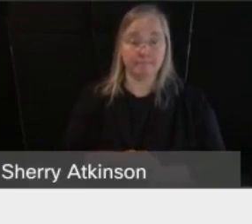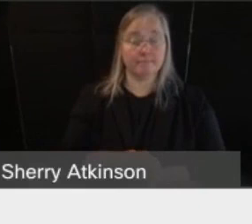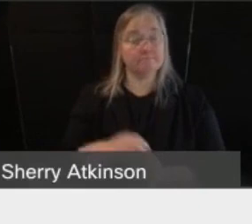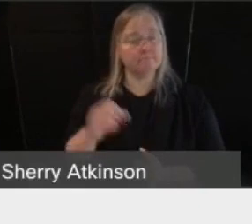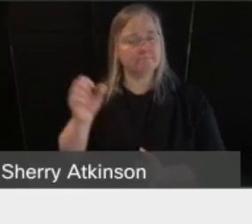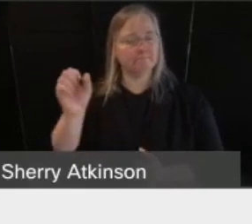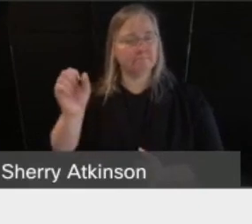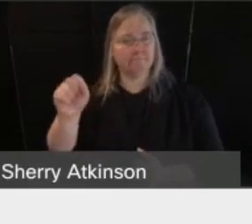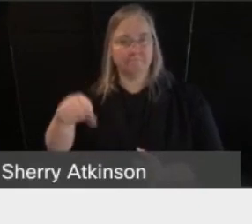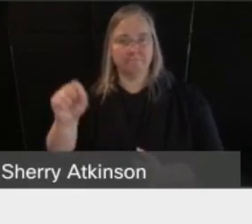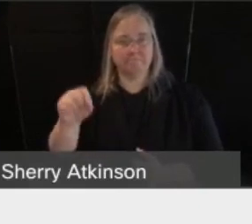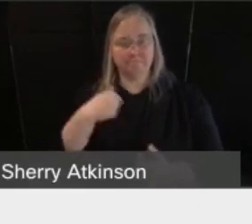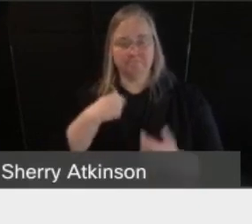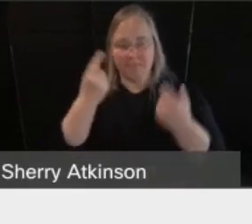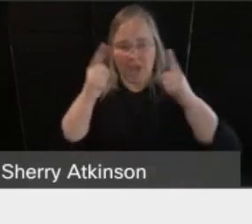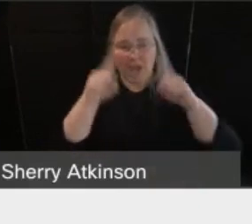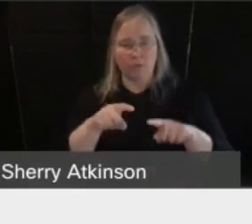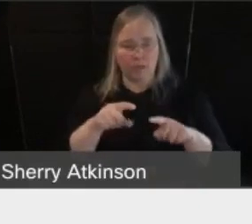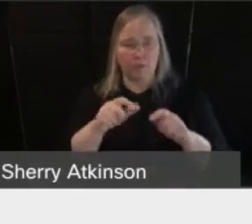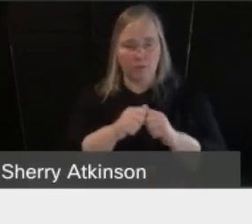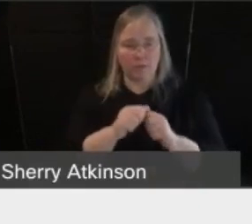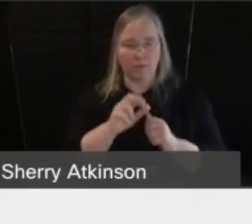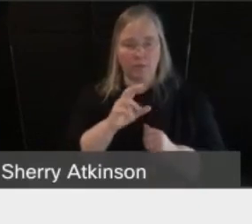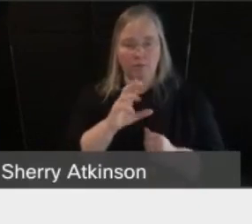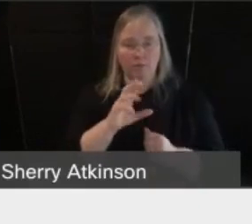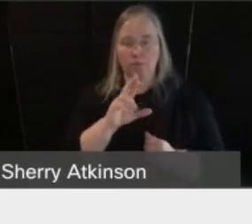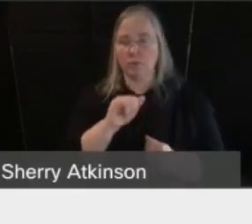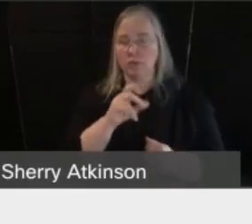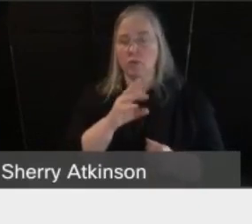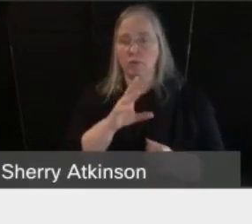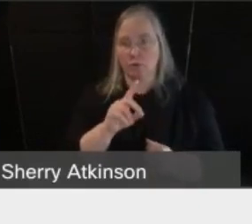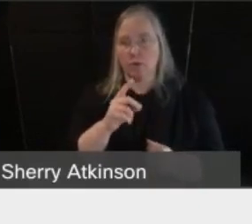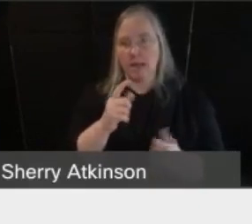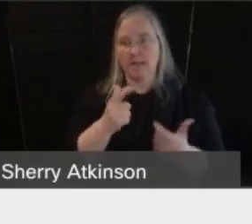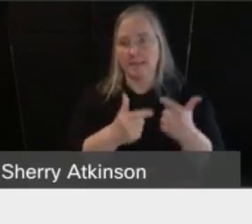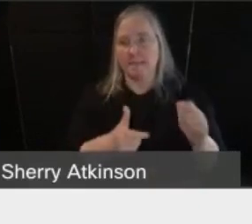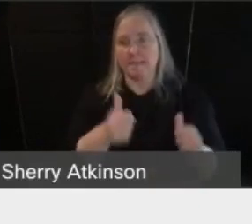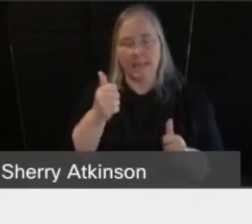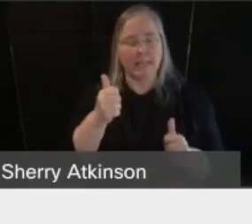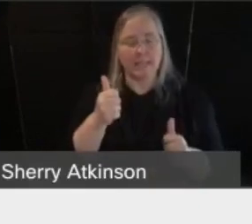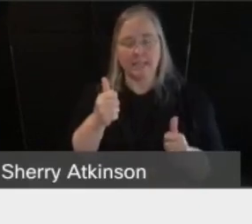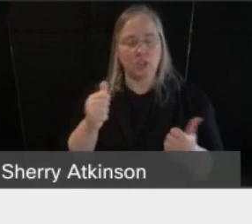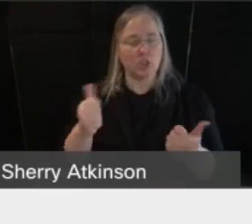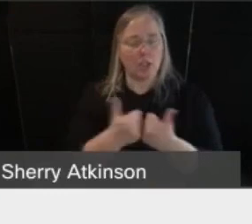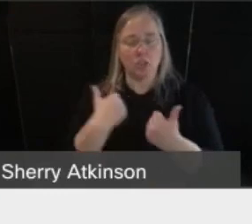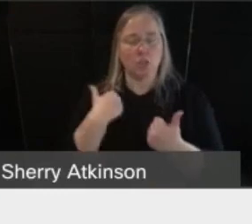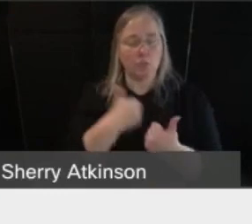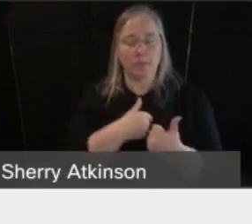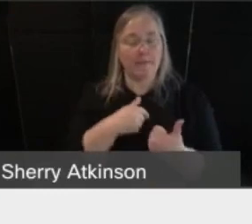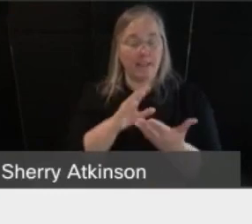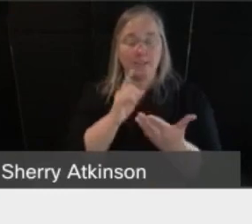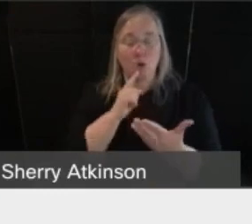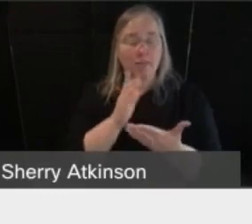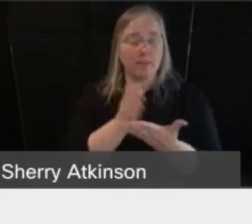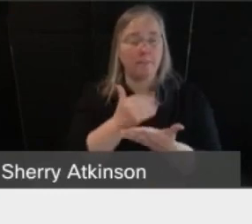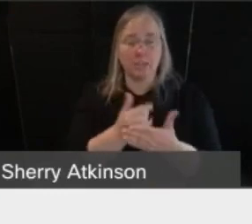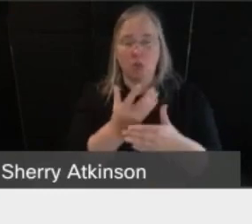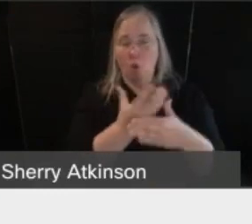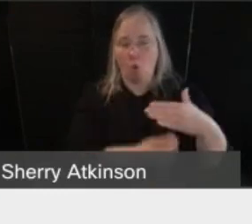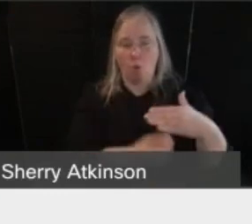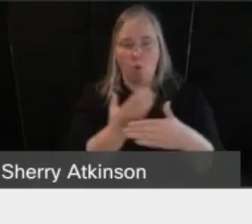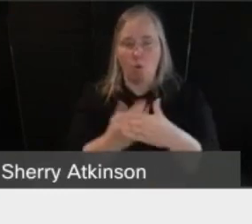Yeah, I agree with Richard. I mean, obviously the biggest challenge we face is the budget holes that many of the states and